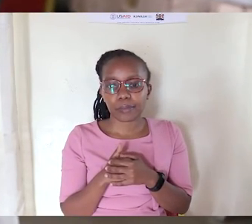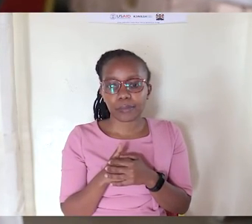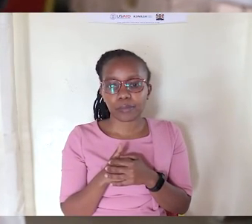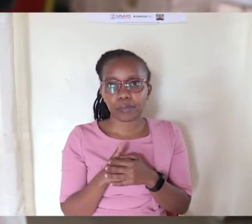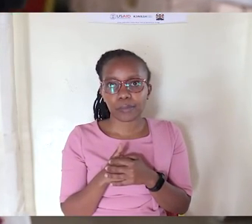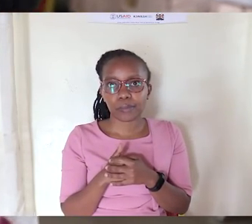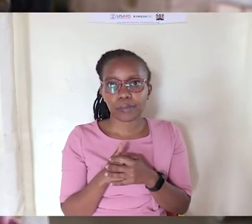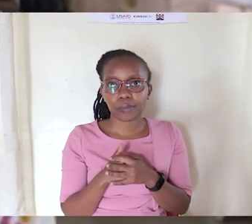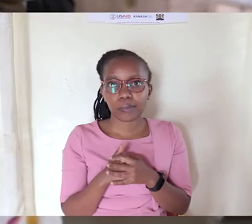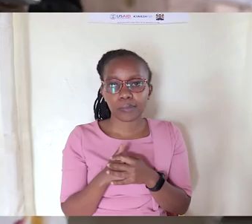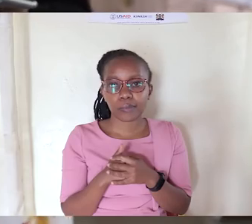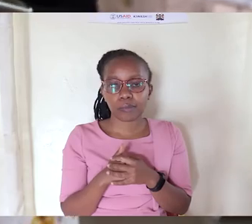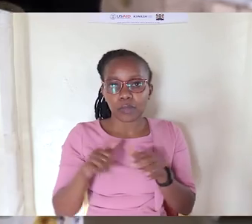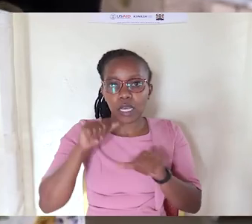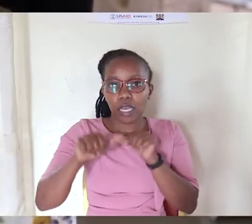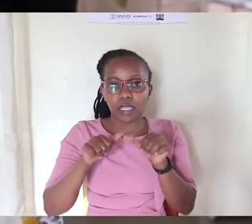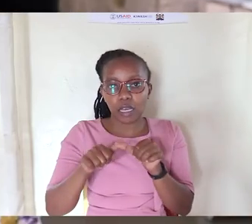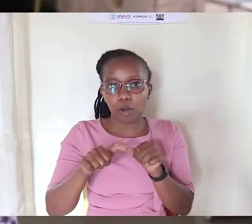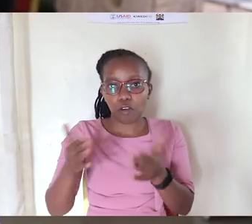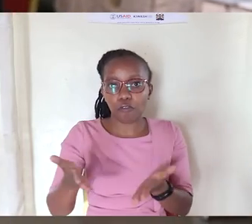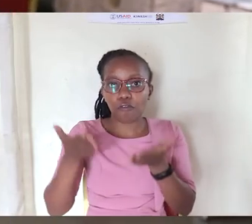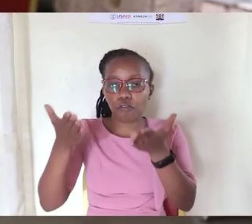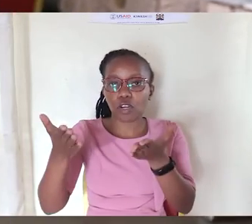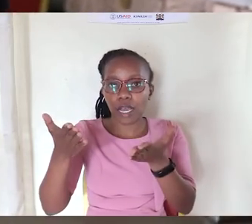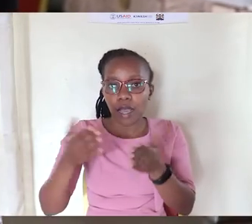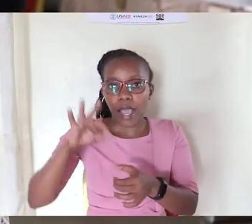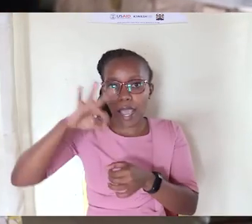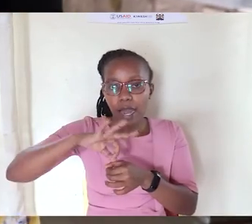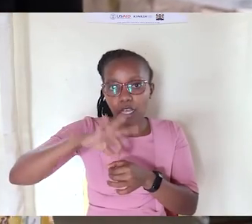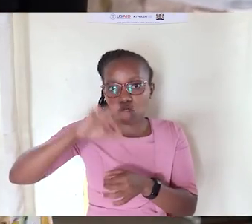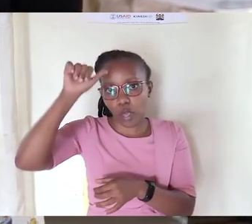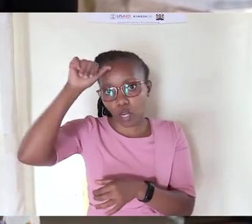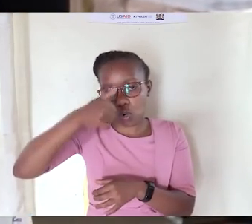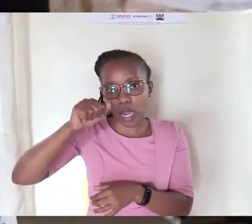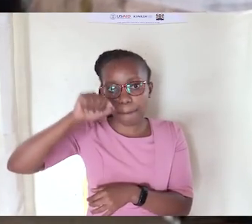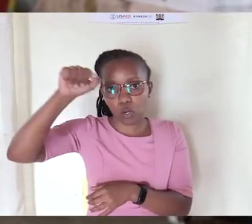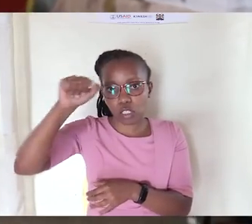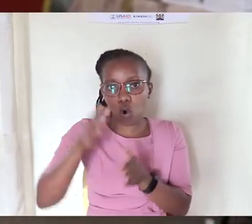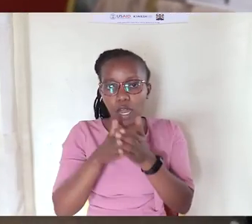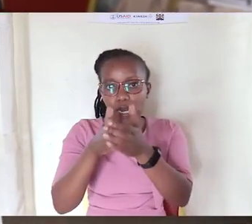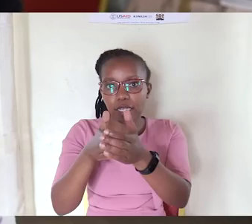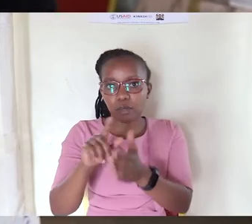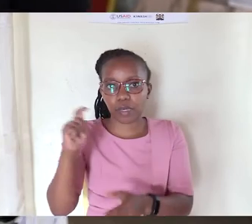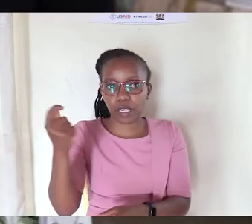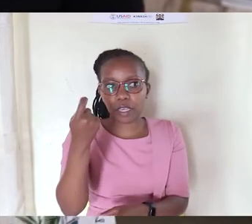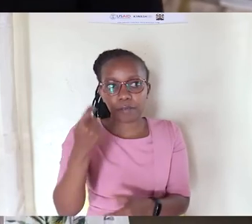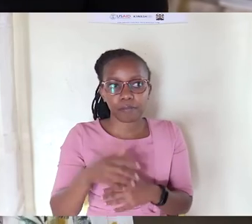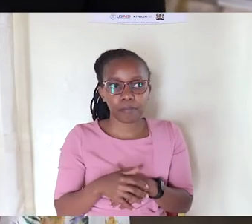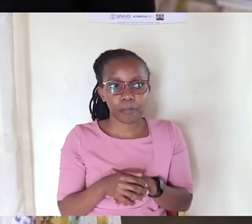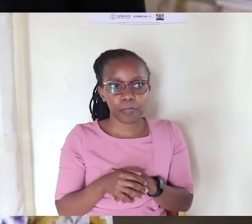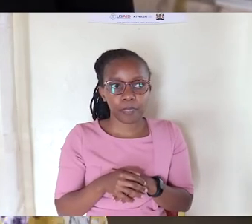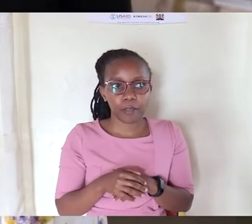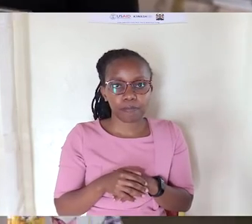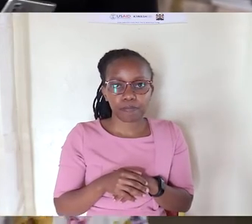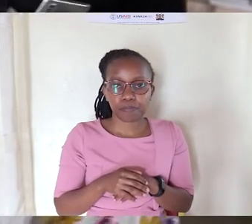The movement is all about fostering electoral integrity and transforming political leadership in Kenya. So Madam Bey